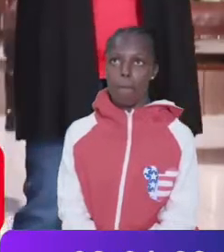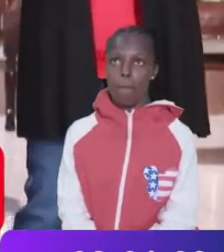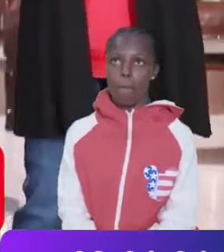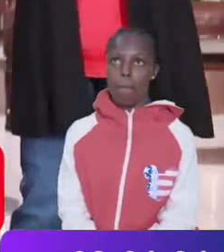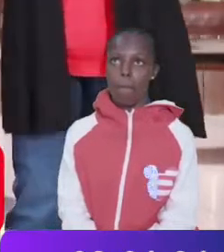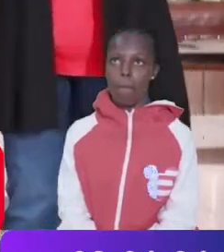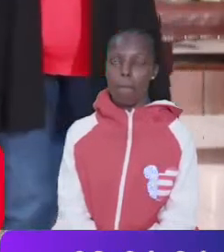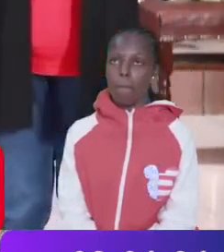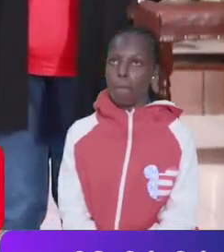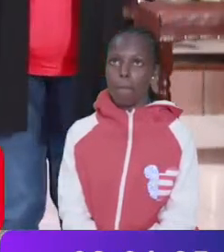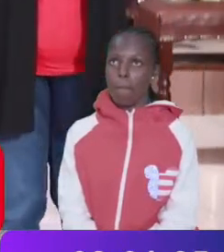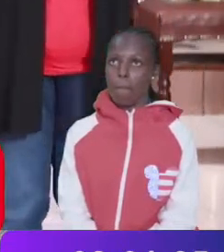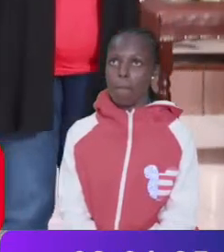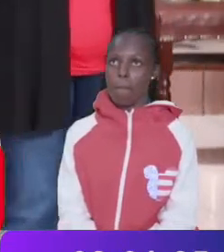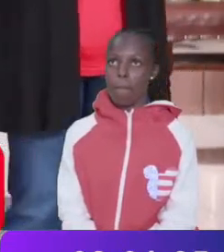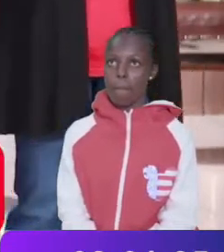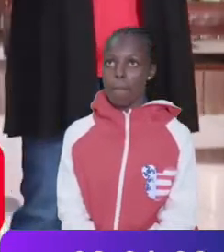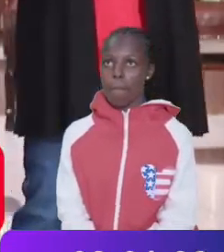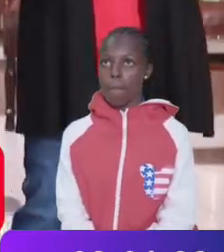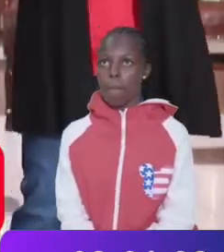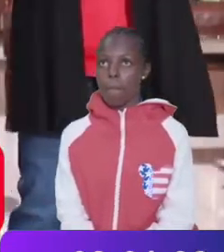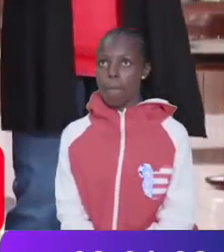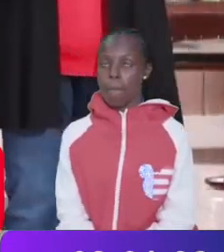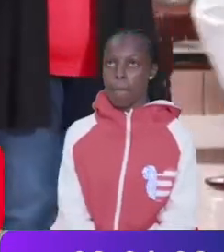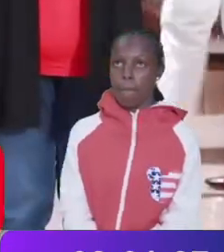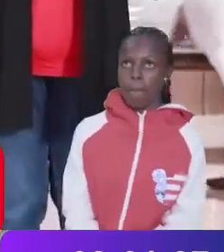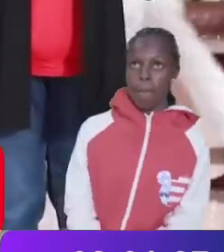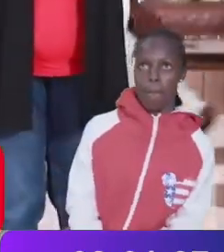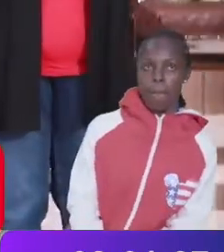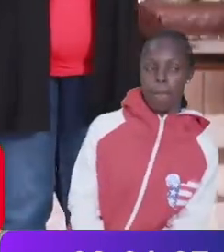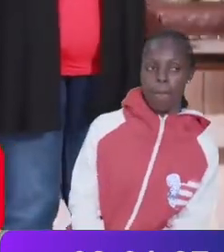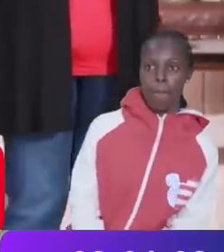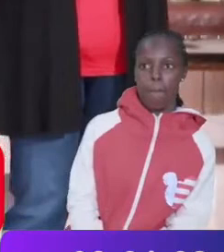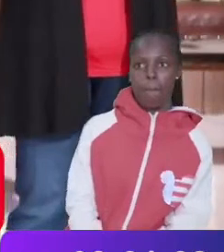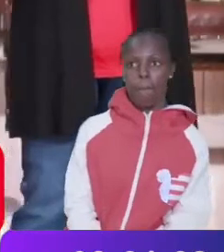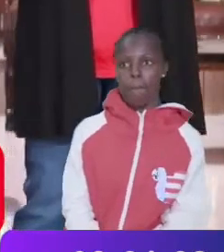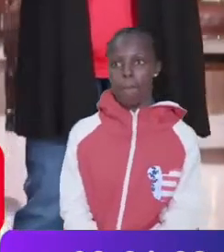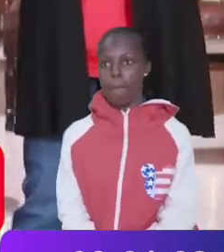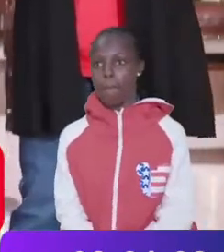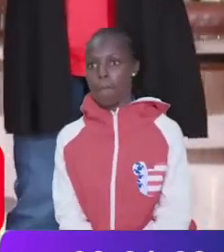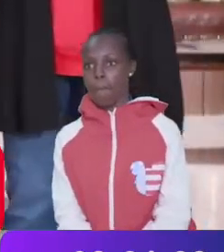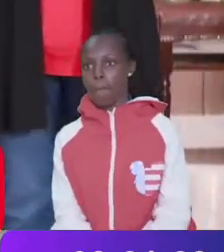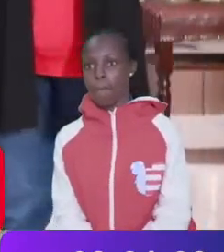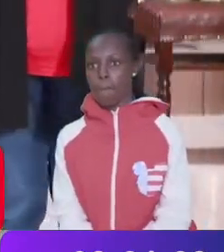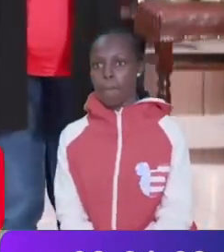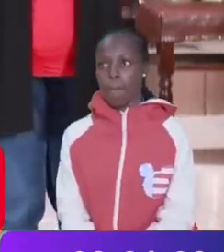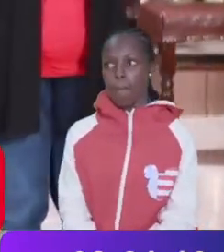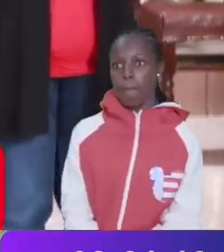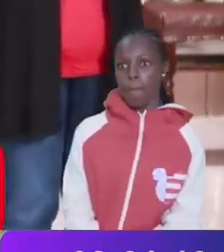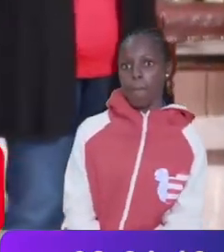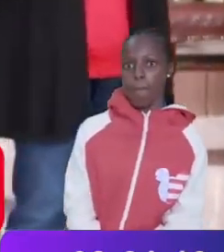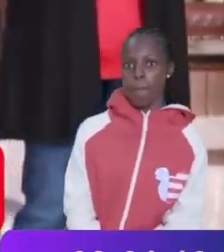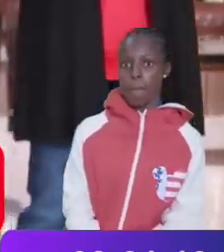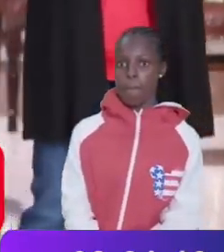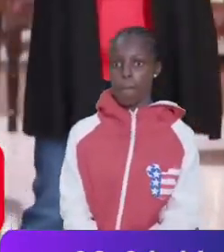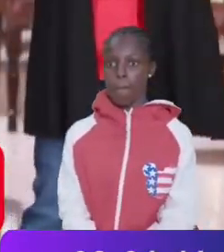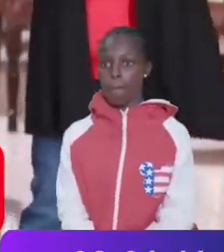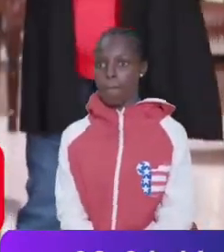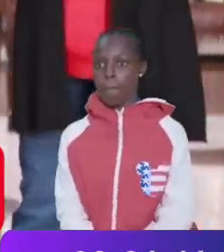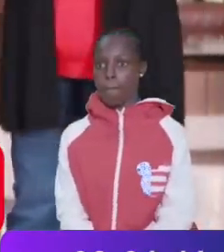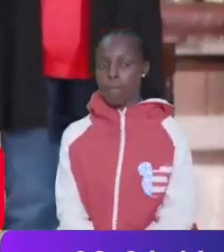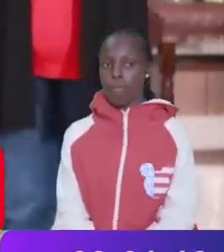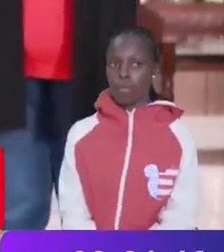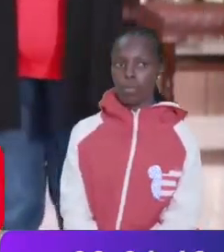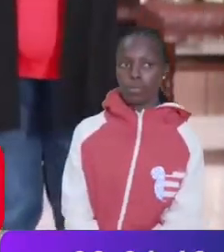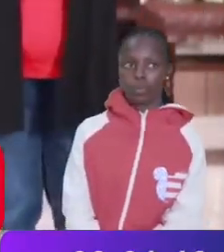that is separating us from thee, oh God, I want my Father, that you may have your way in our lives, oh God, I want my Father, have your way in